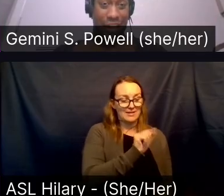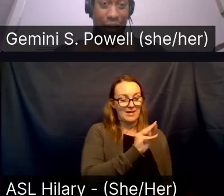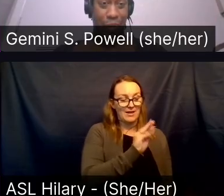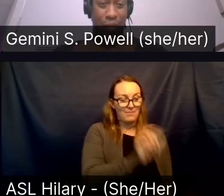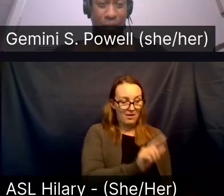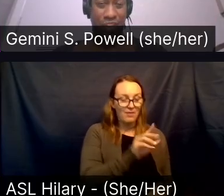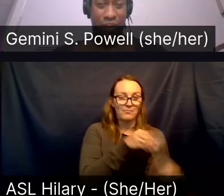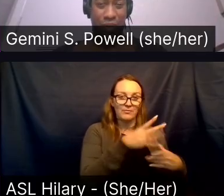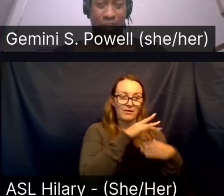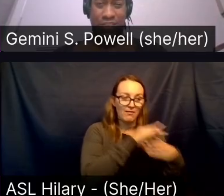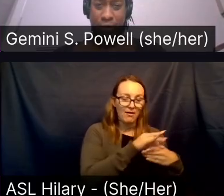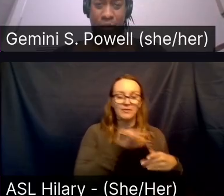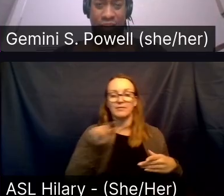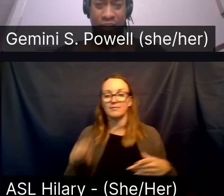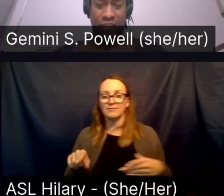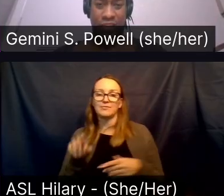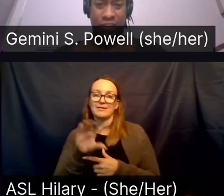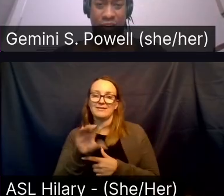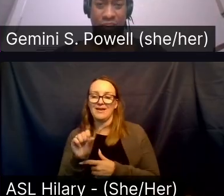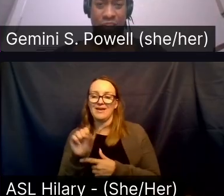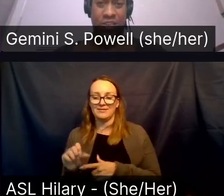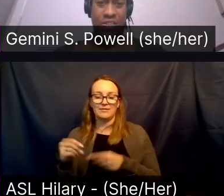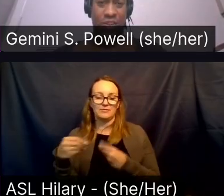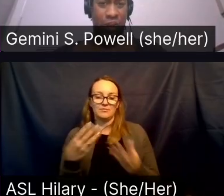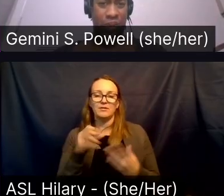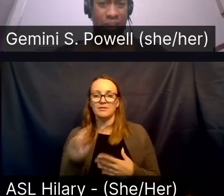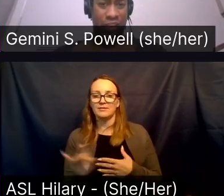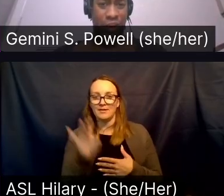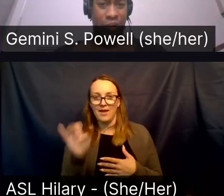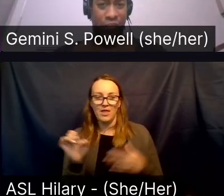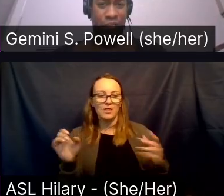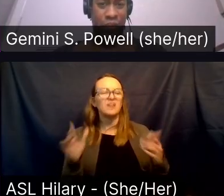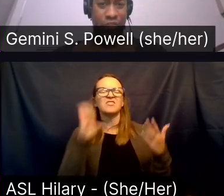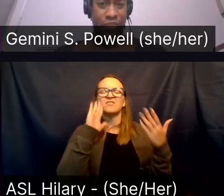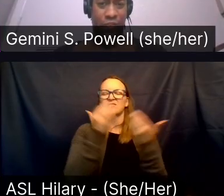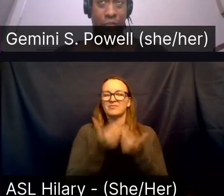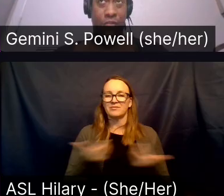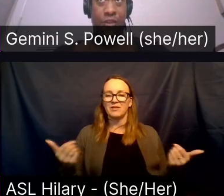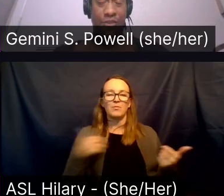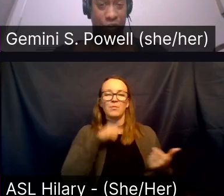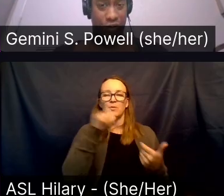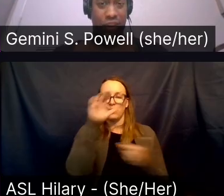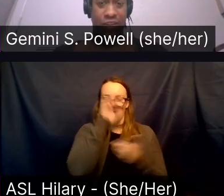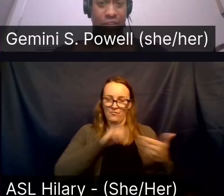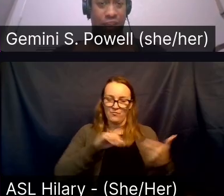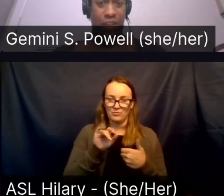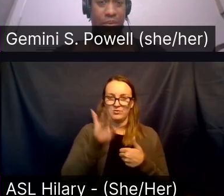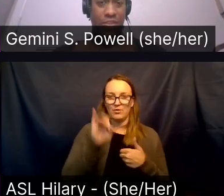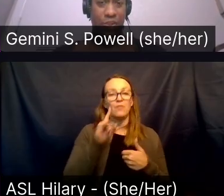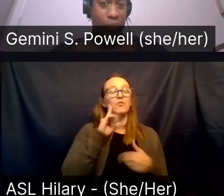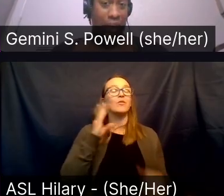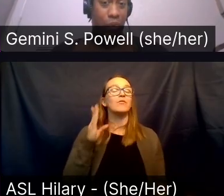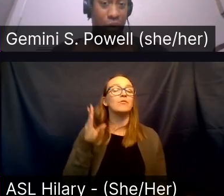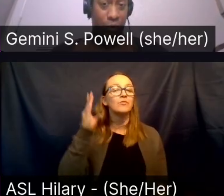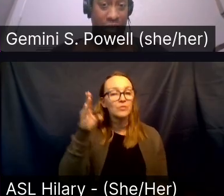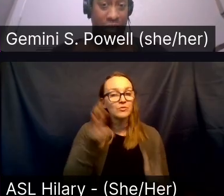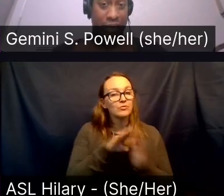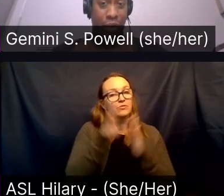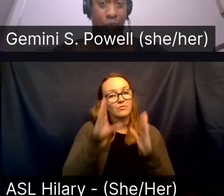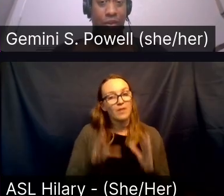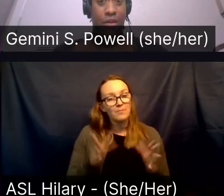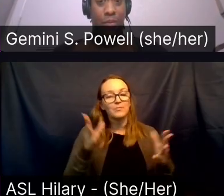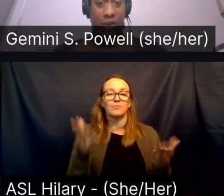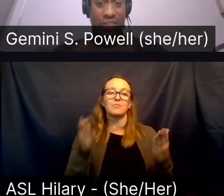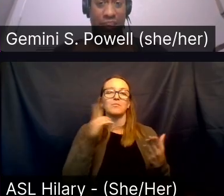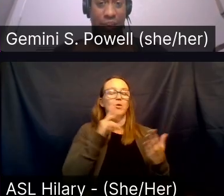styling, and we want to make sure that we separate those concerns so we don't get the code confused for future developers who might want to read